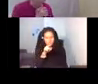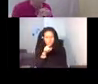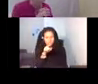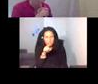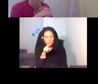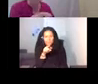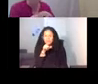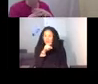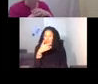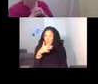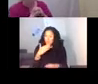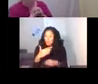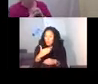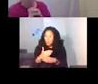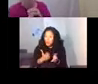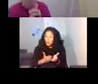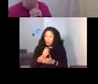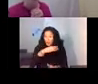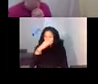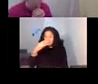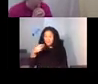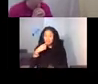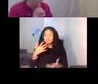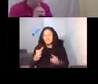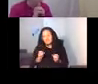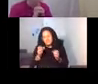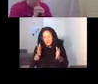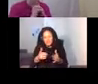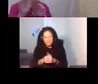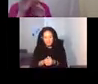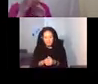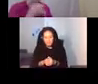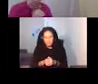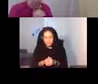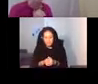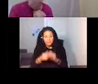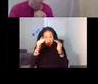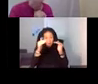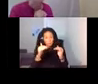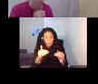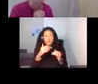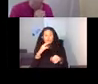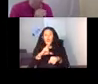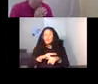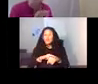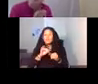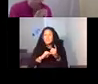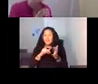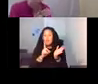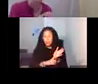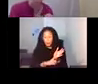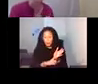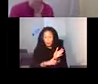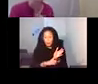she has been working throughout Essex and she's now retired. And at the very bottom there, you'll see Dr. Sarah Luke,